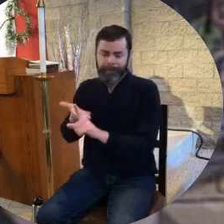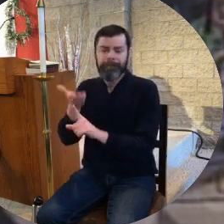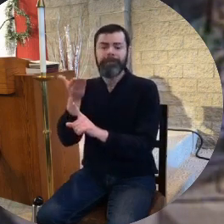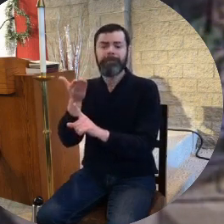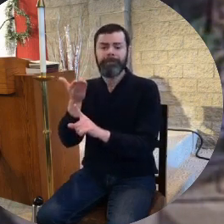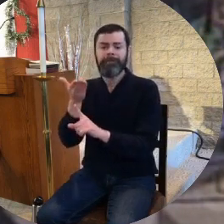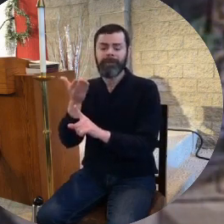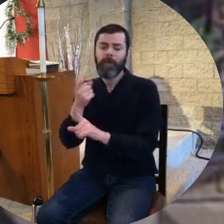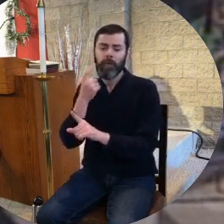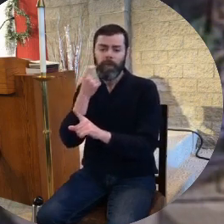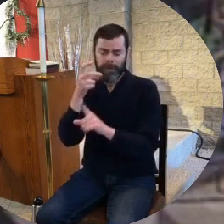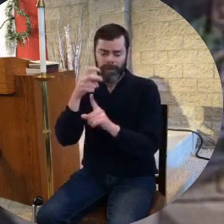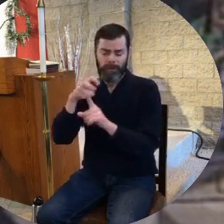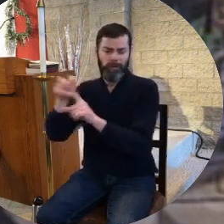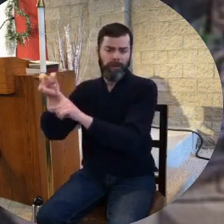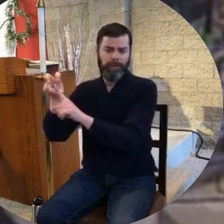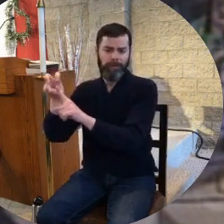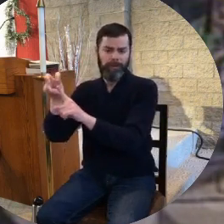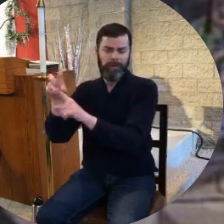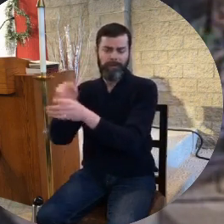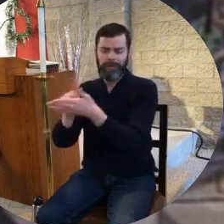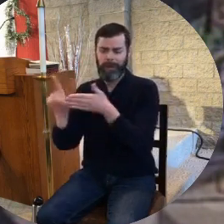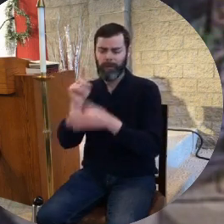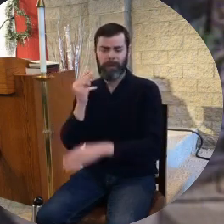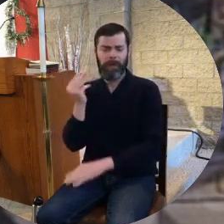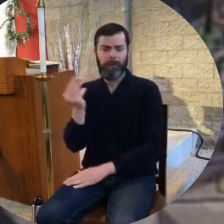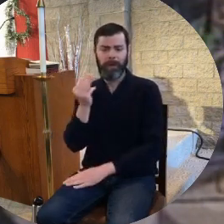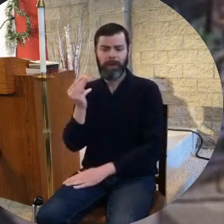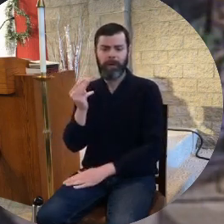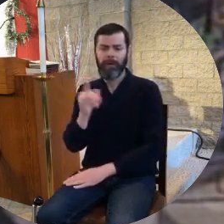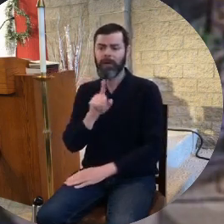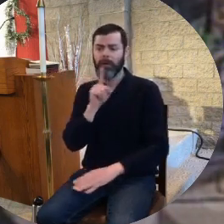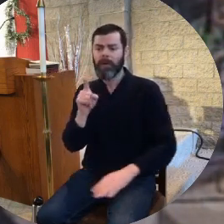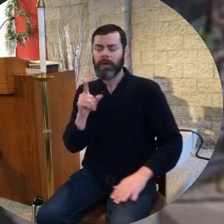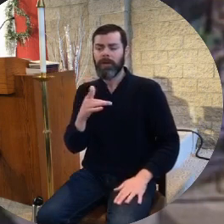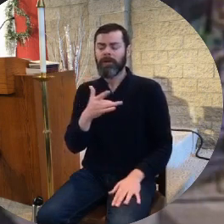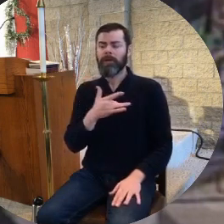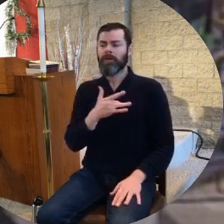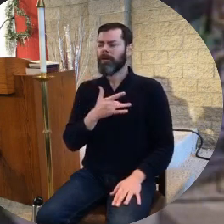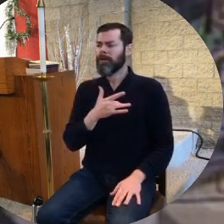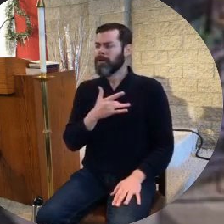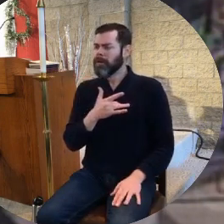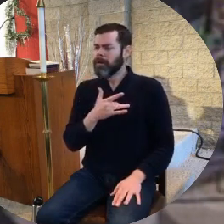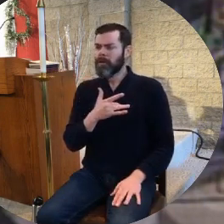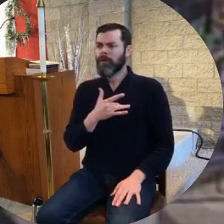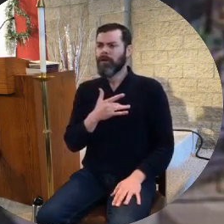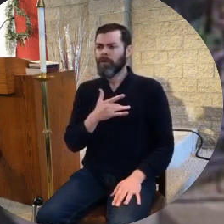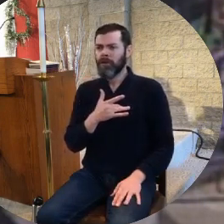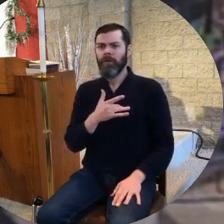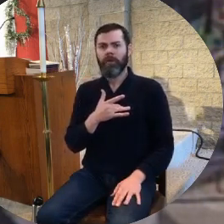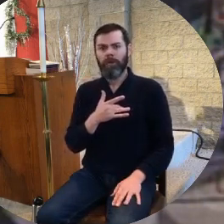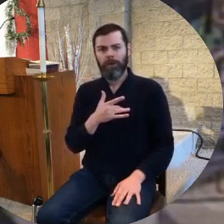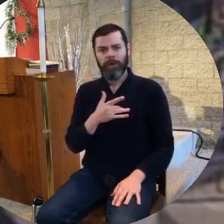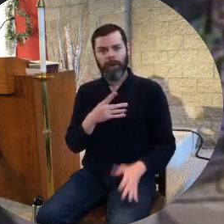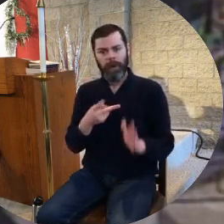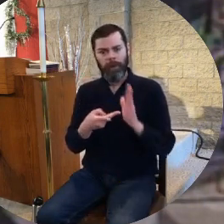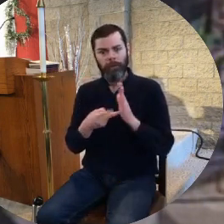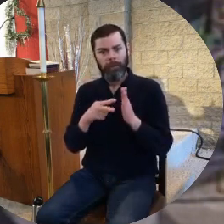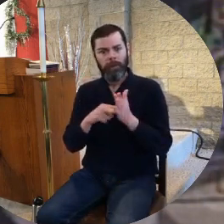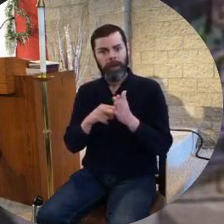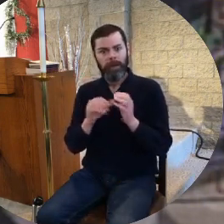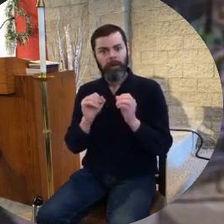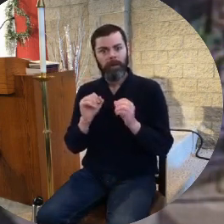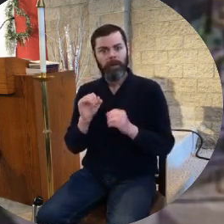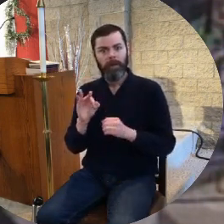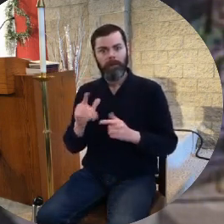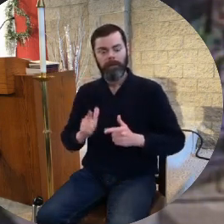made his transition on Monday of last week. That has touched me, and what a week, you know, the meaning of life. And suddenly this man